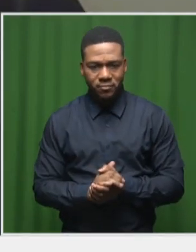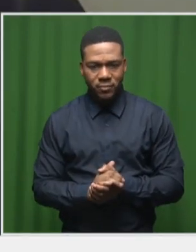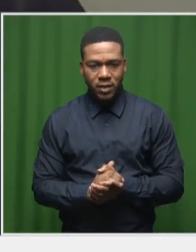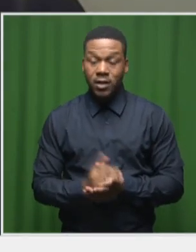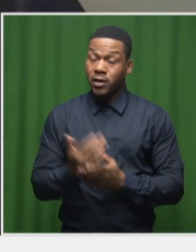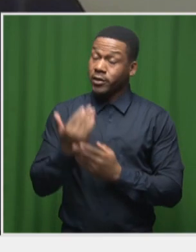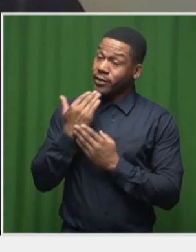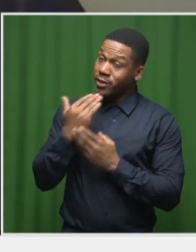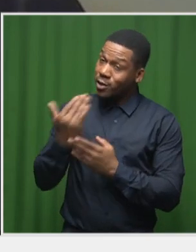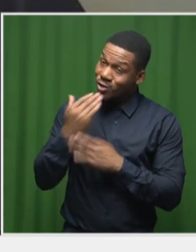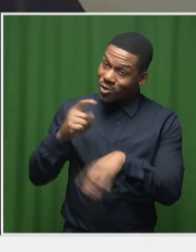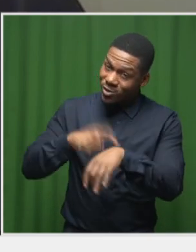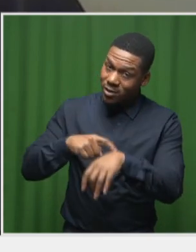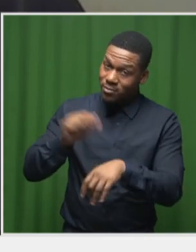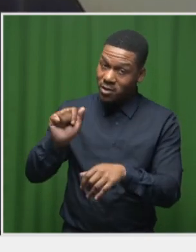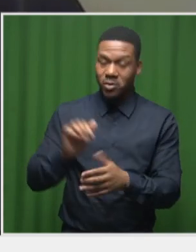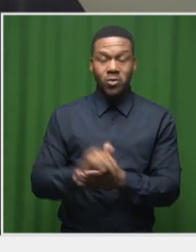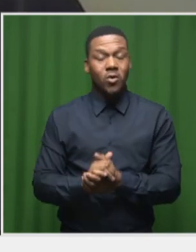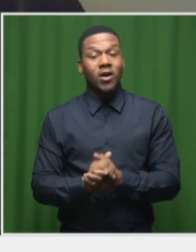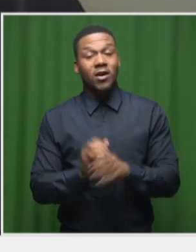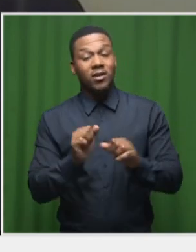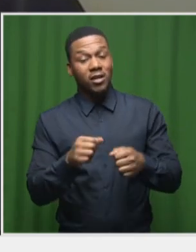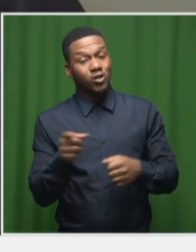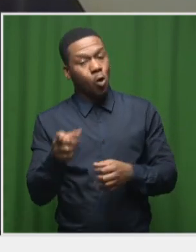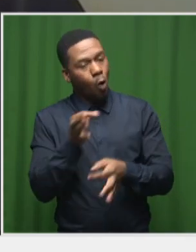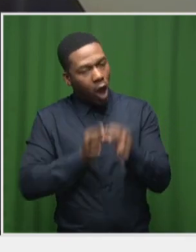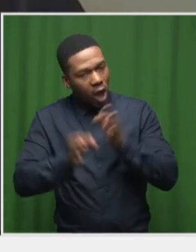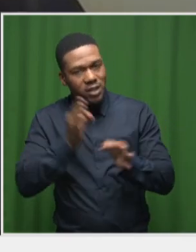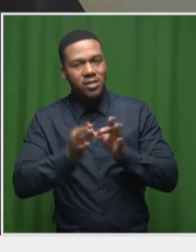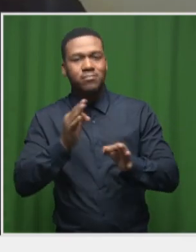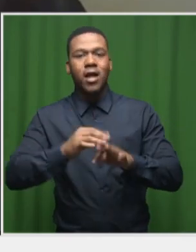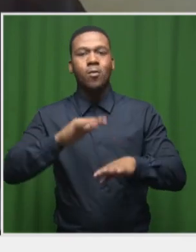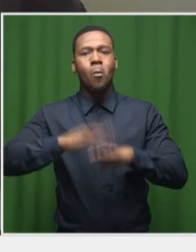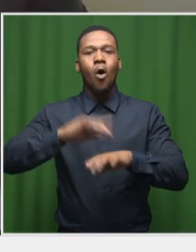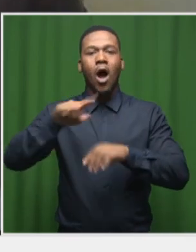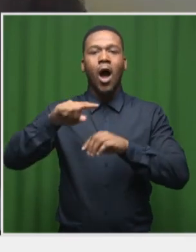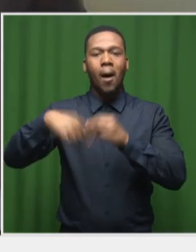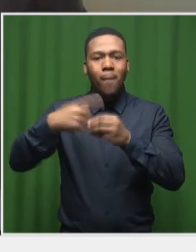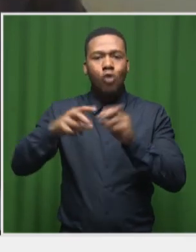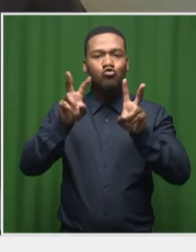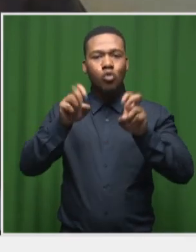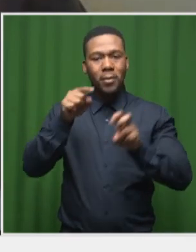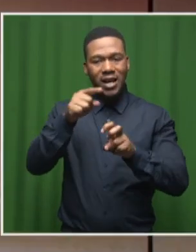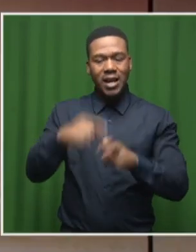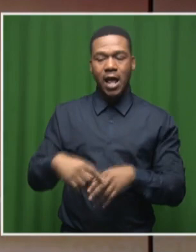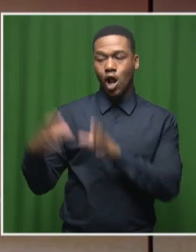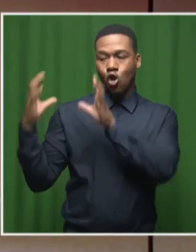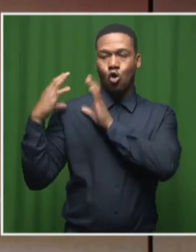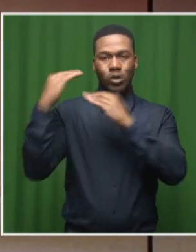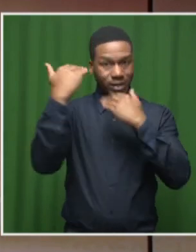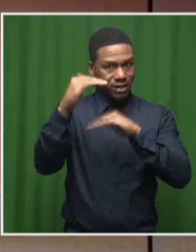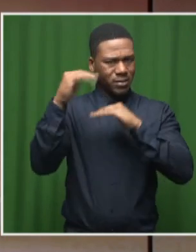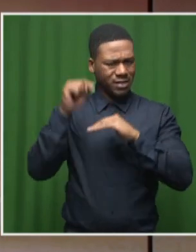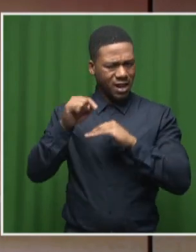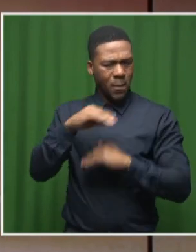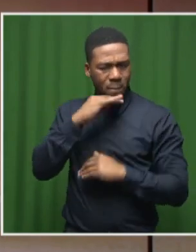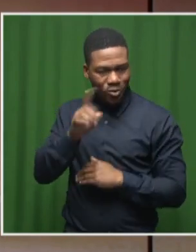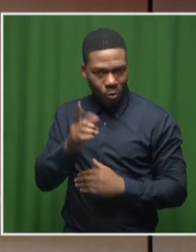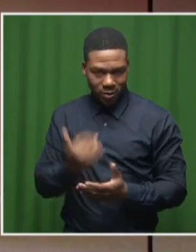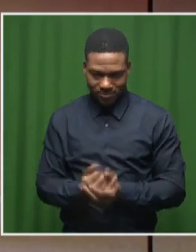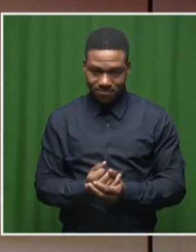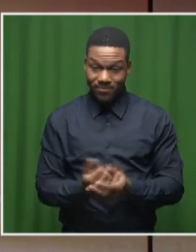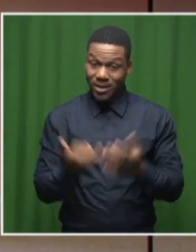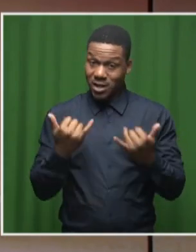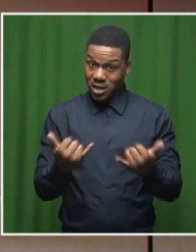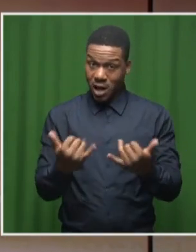So, all right, there we go. That's explaining it. Daphne talking to us about load limiting. That was Daphne Mokoena, Eskom spokesperson. So let's talk.